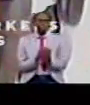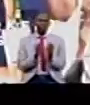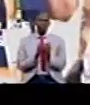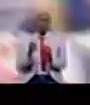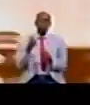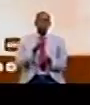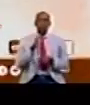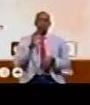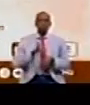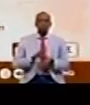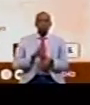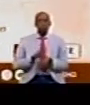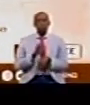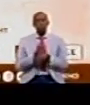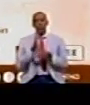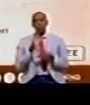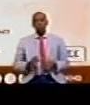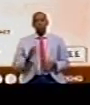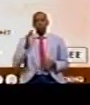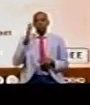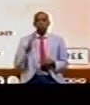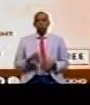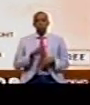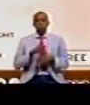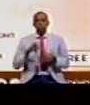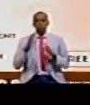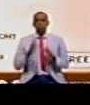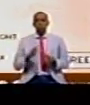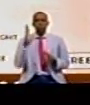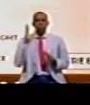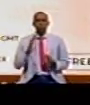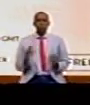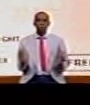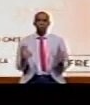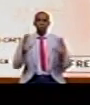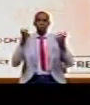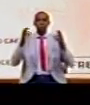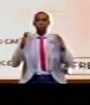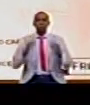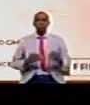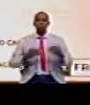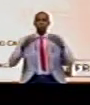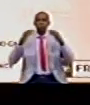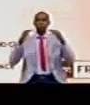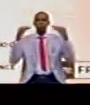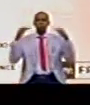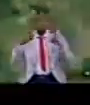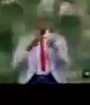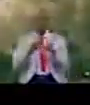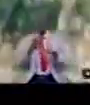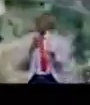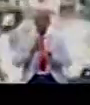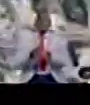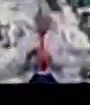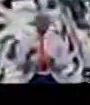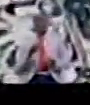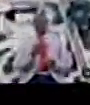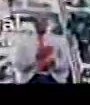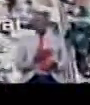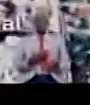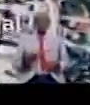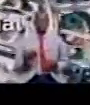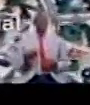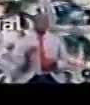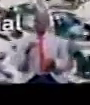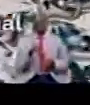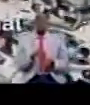us to be a proper husband, he will give unto us, O Lord, in Jesus' name. Lord God in heaven, we pray